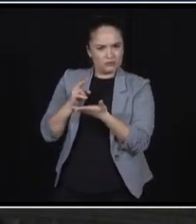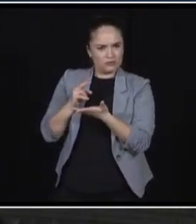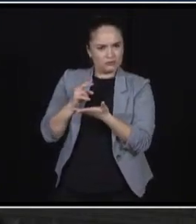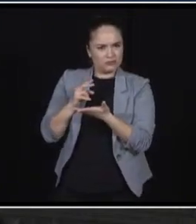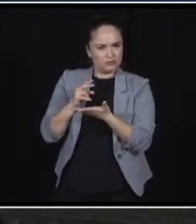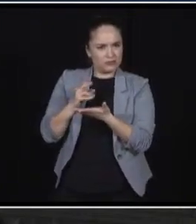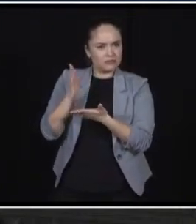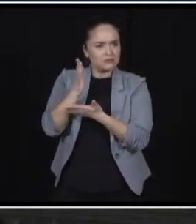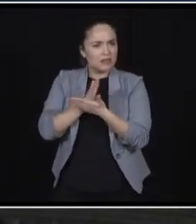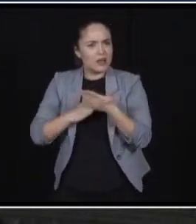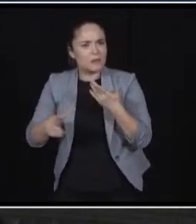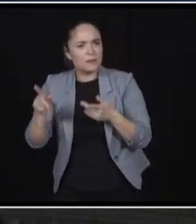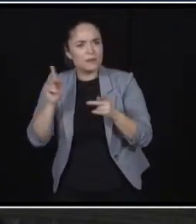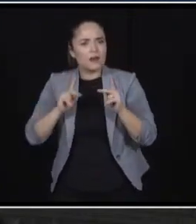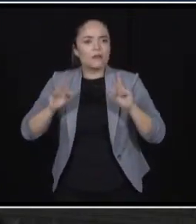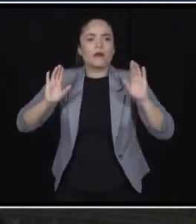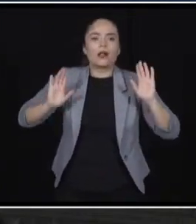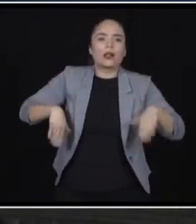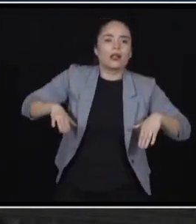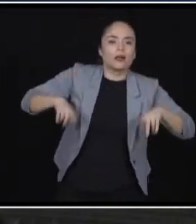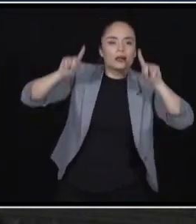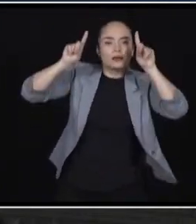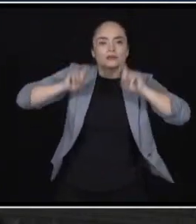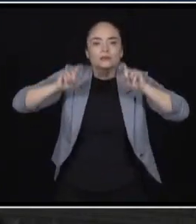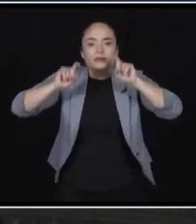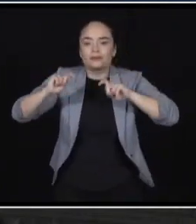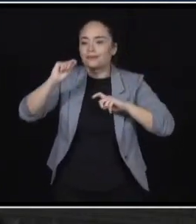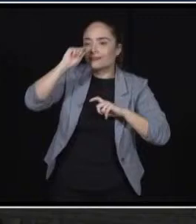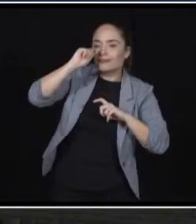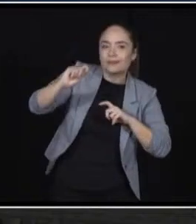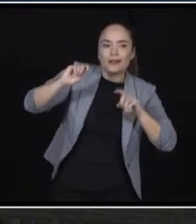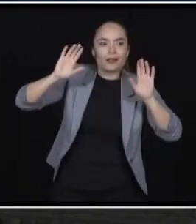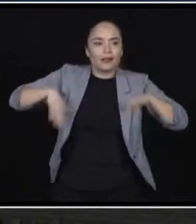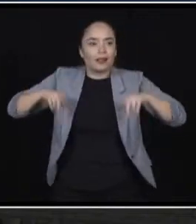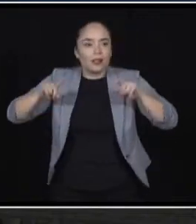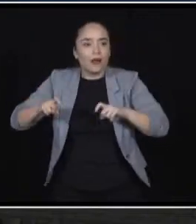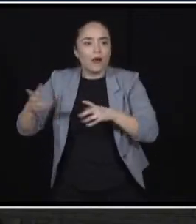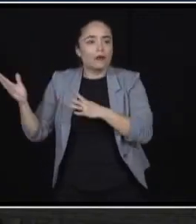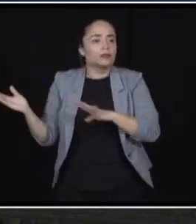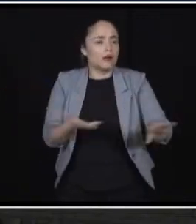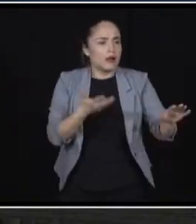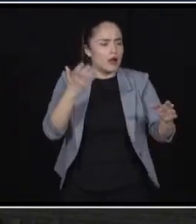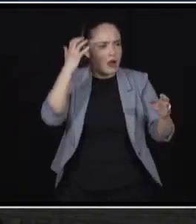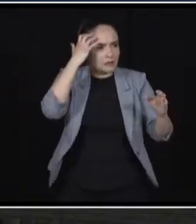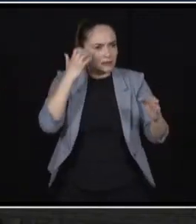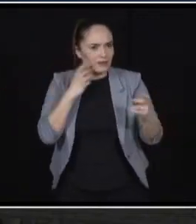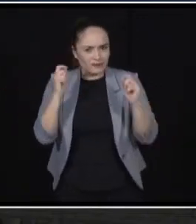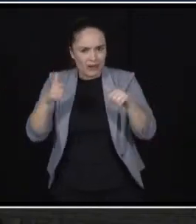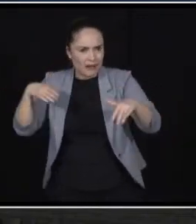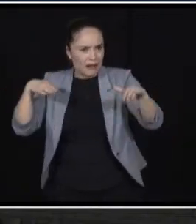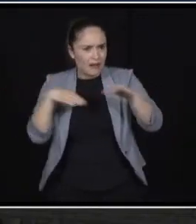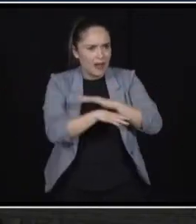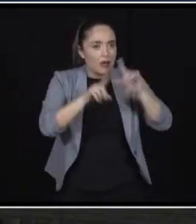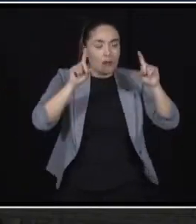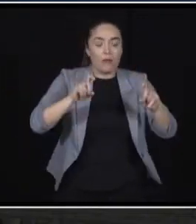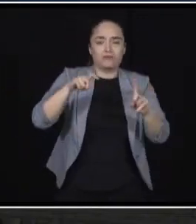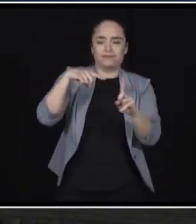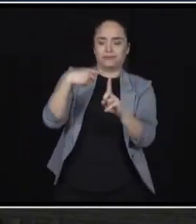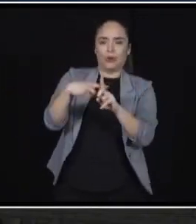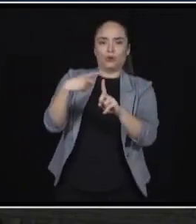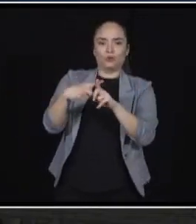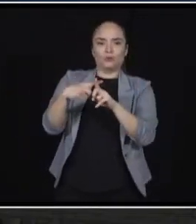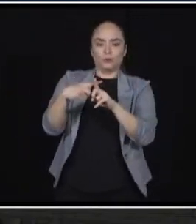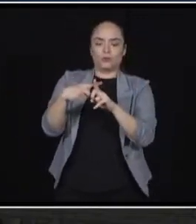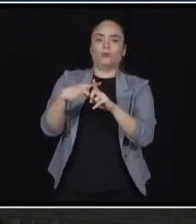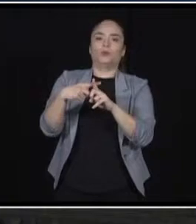tested, who are identified in the hospital for the first time of being COVID positive. That's a shift in the behavior of the variant,